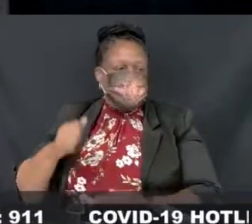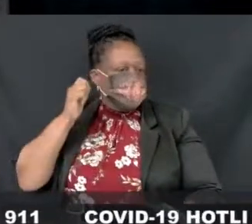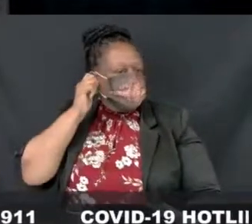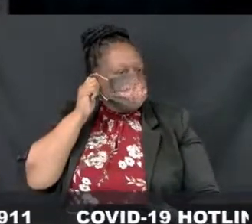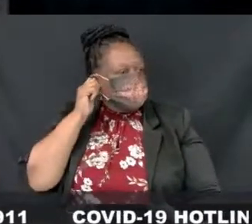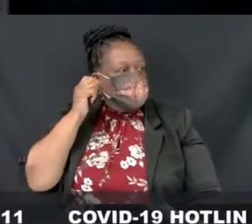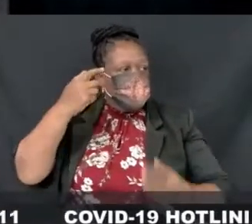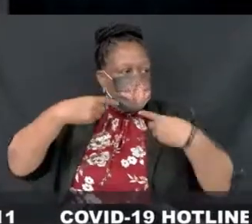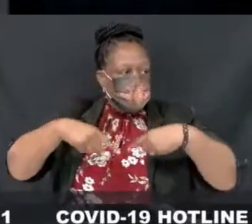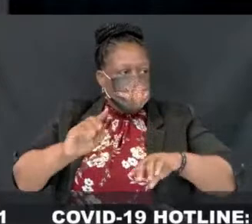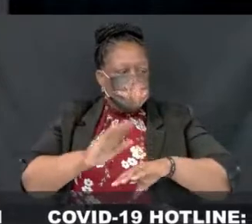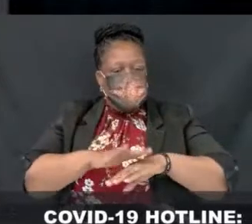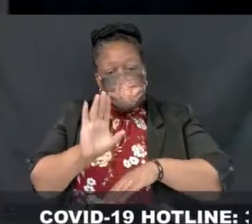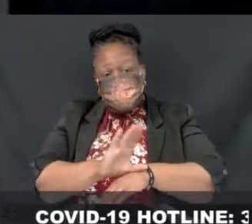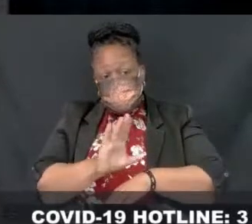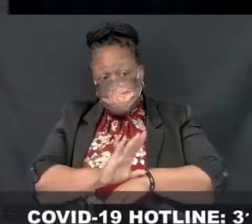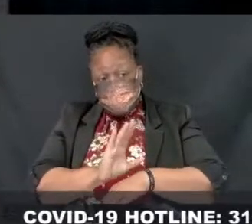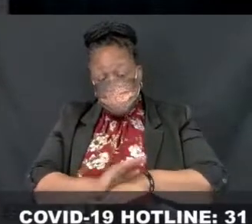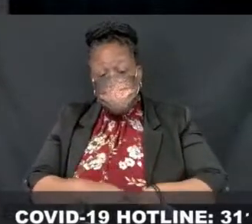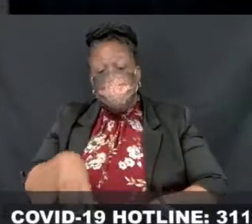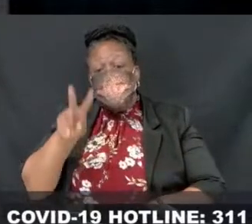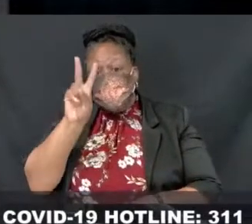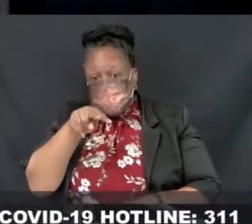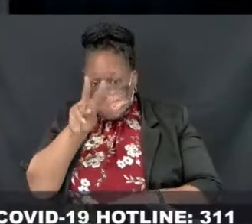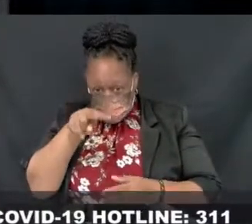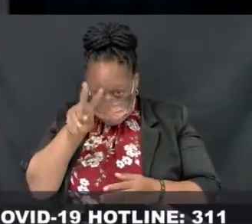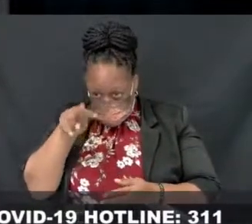www.covid19.gov.kn website, or go to the